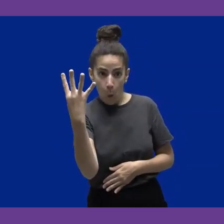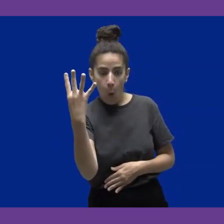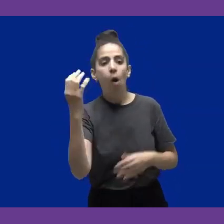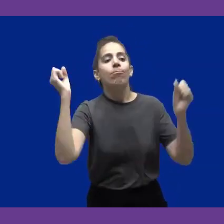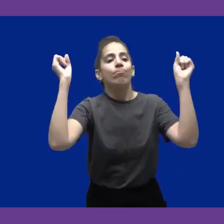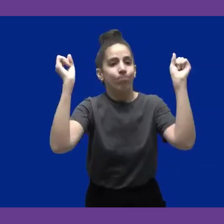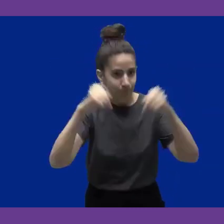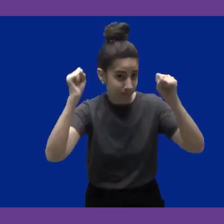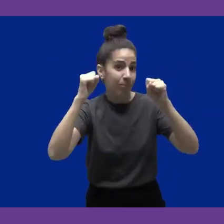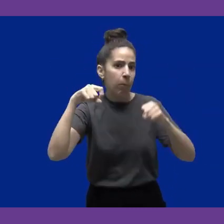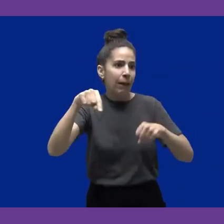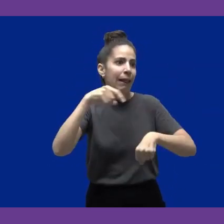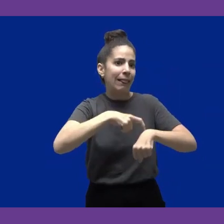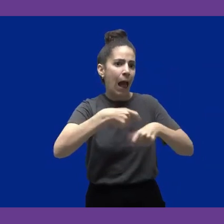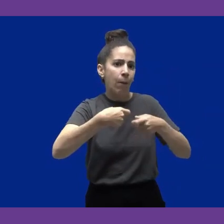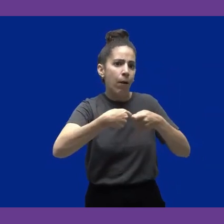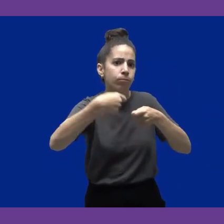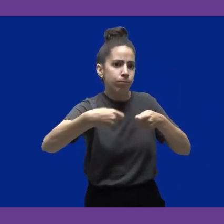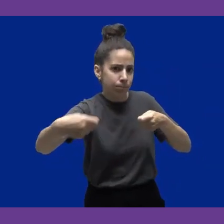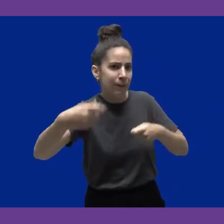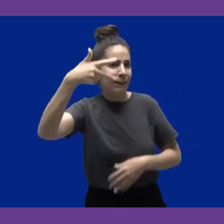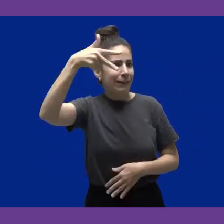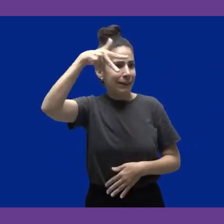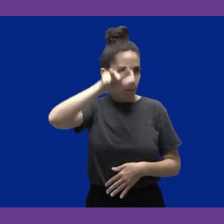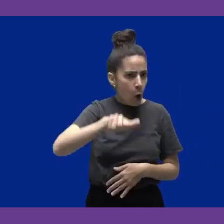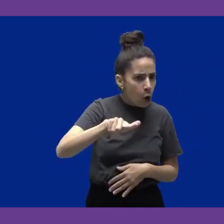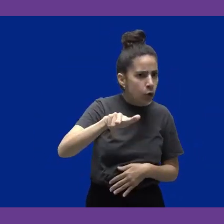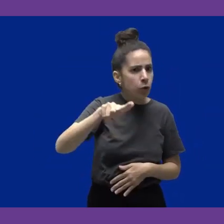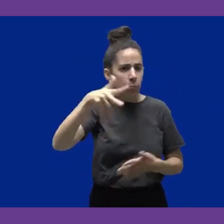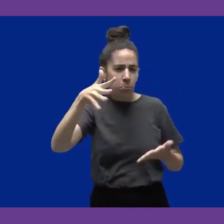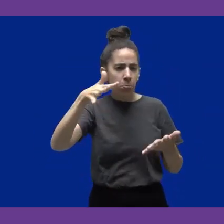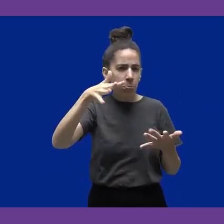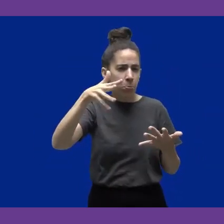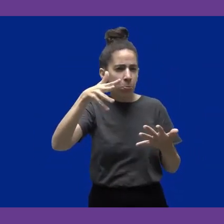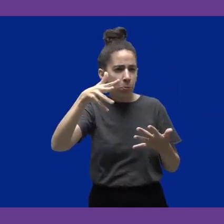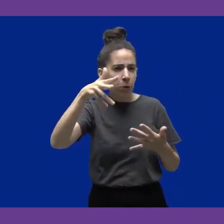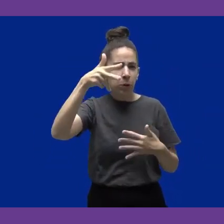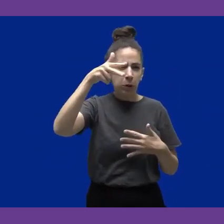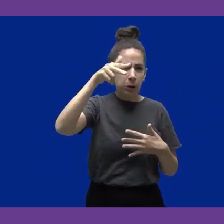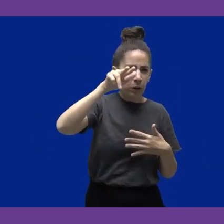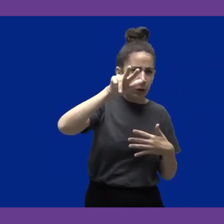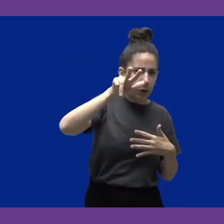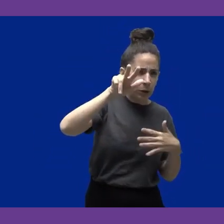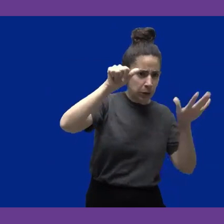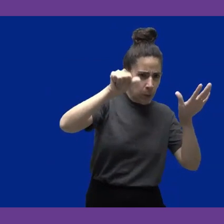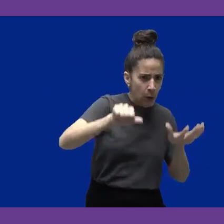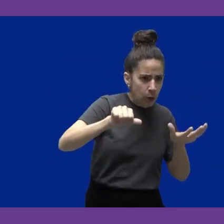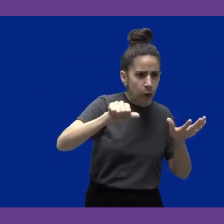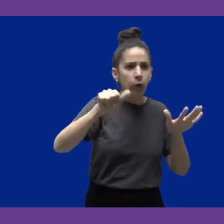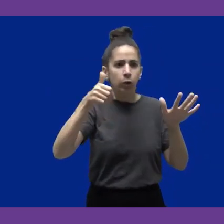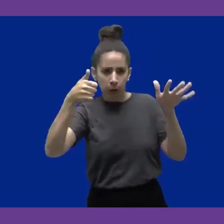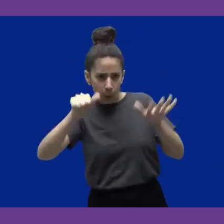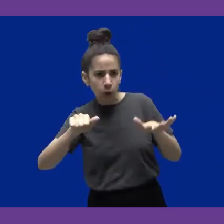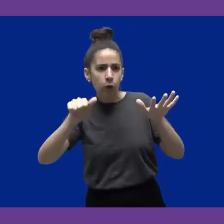that need to be done, so the process might take like 6 months and a half. Then we have after that, if it passes